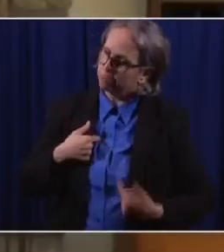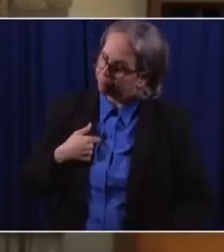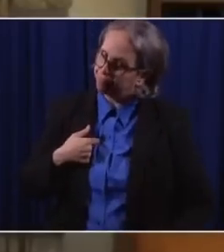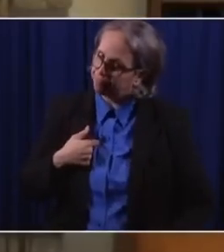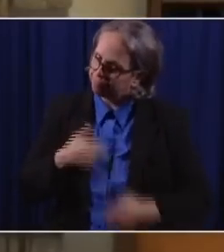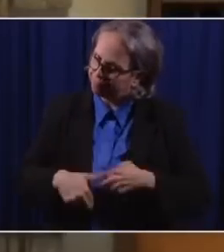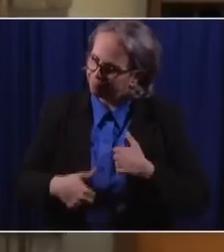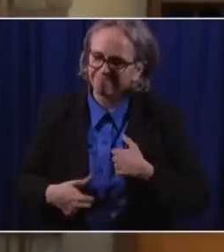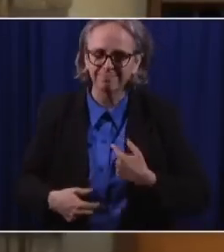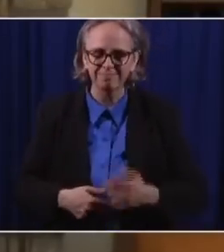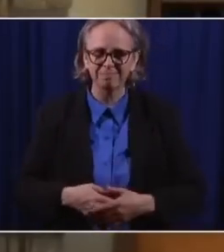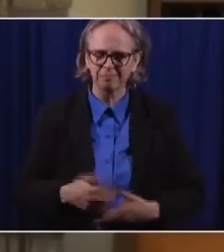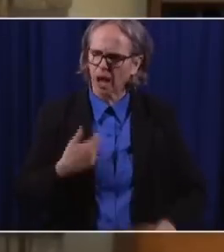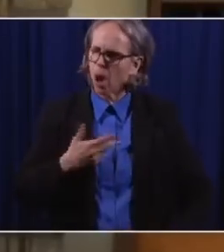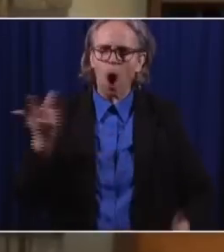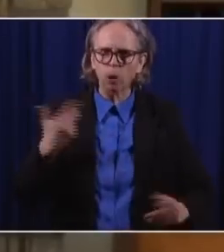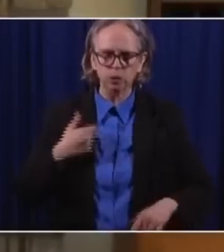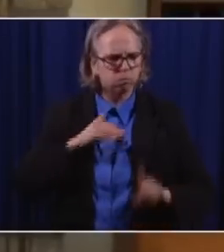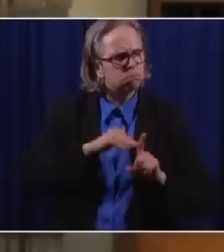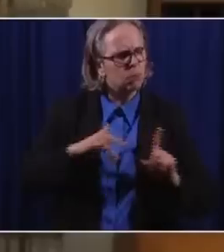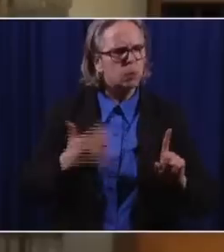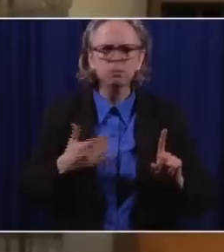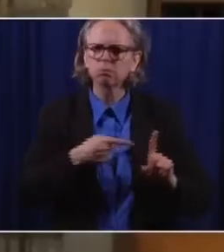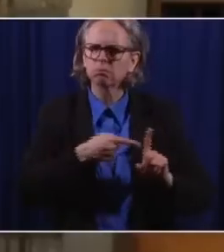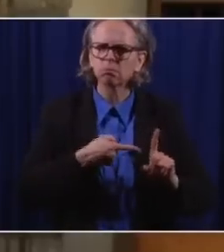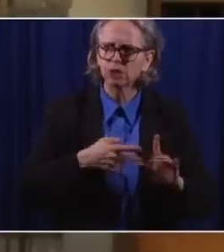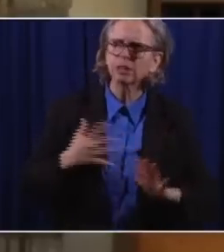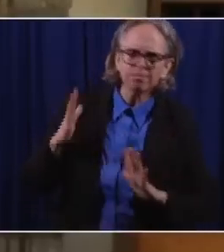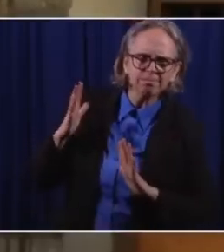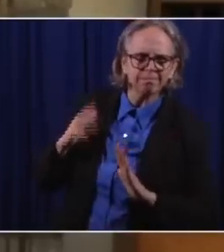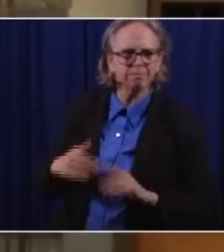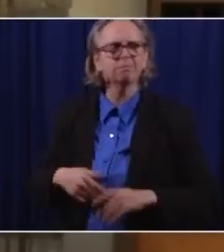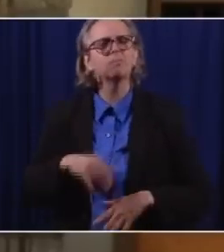getting results. She'll get the results. Dr.